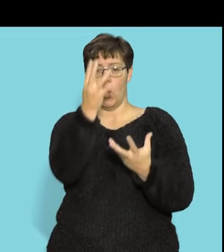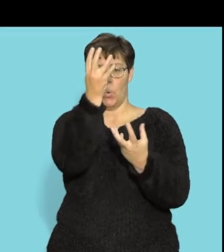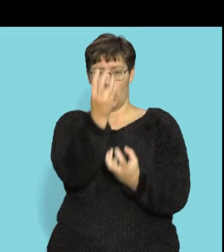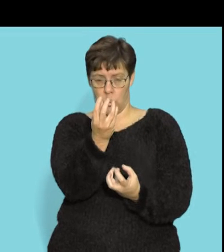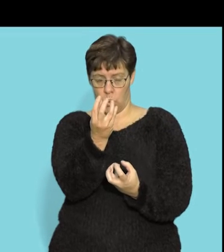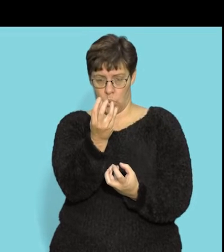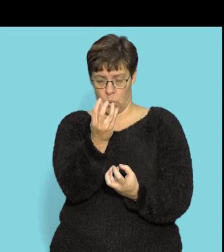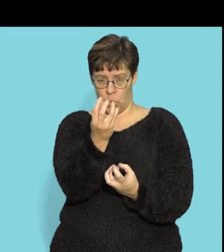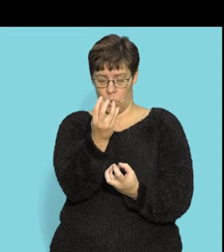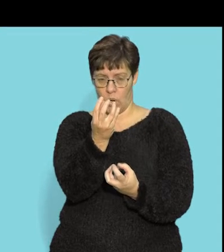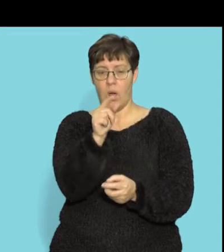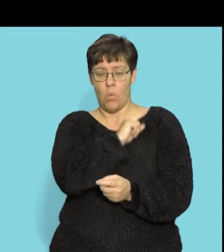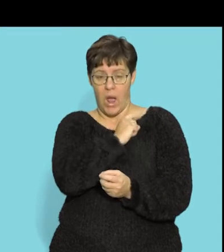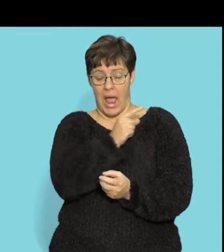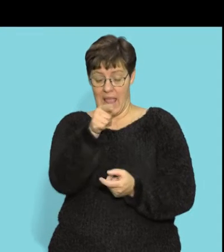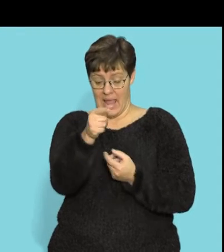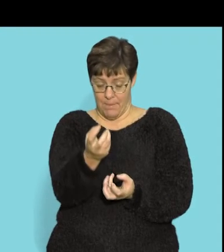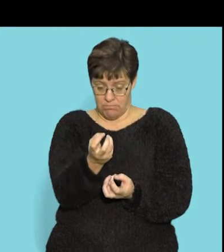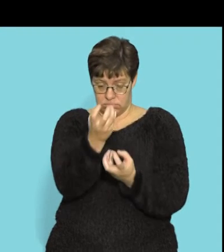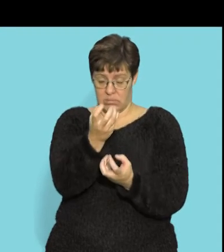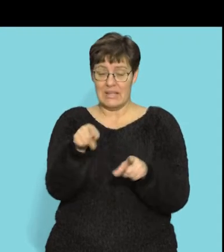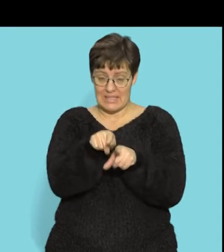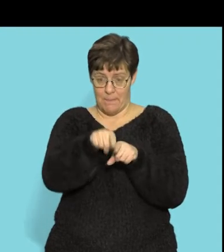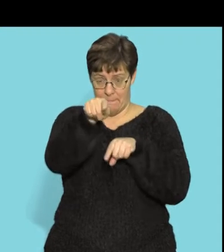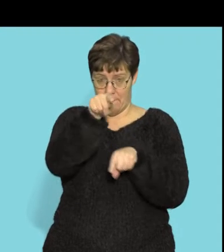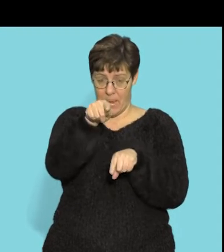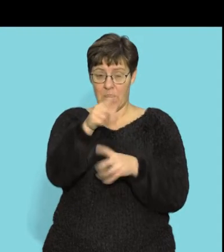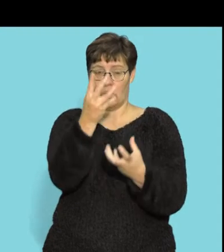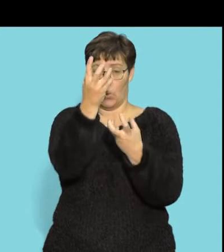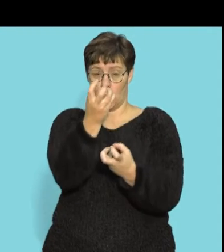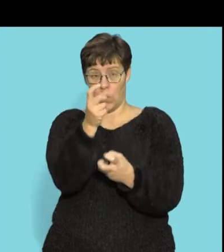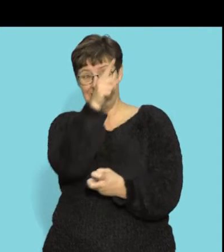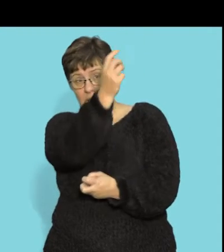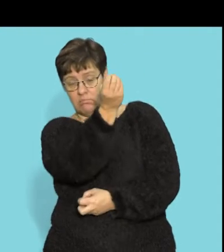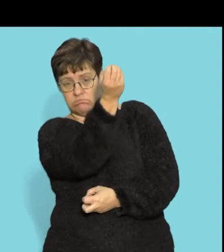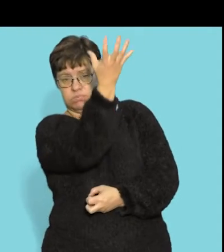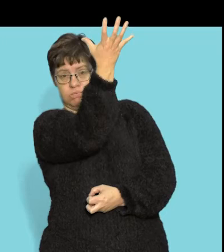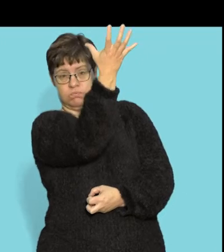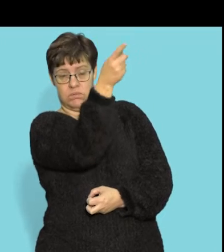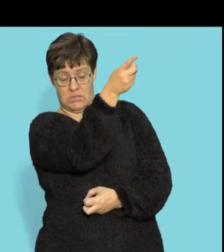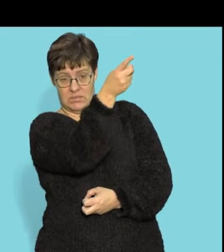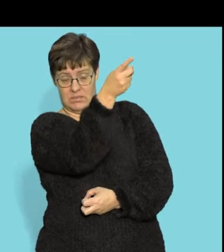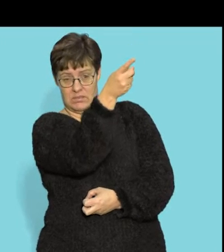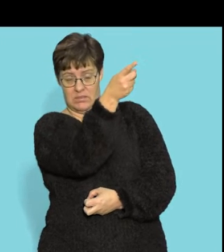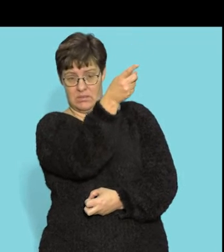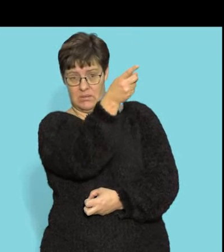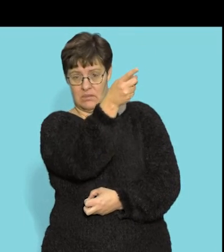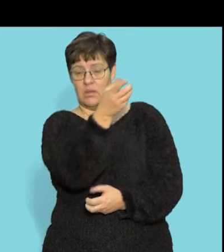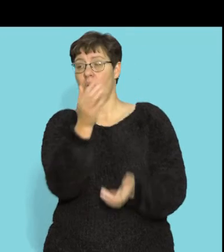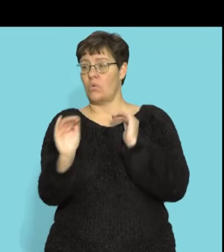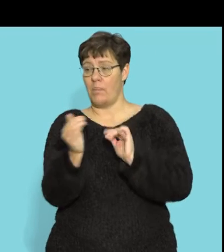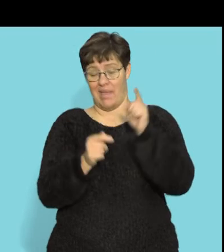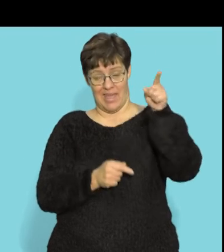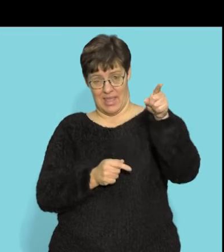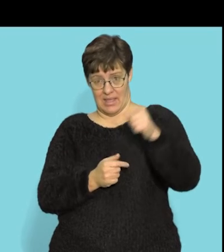R3, and of the same brightness. So the brightness of bulb 2 and bulb 3 will be the same, but it will be dimmer